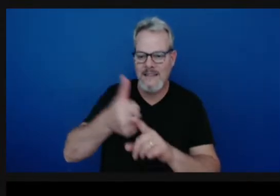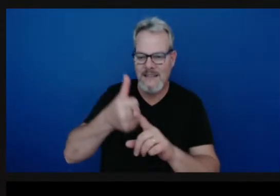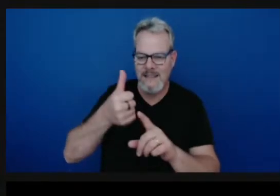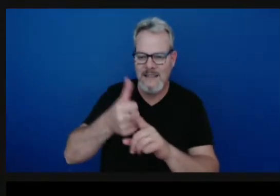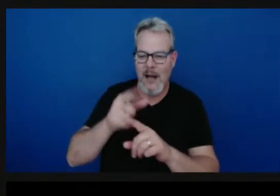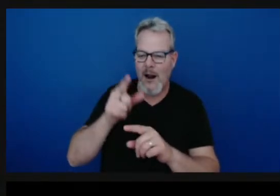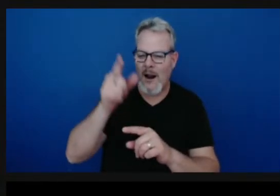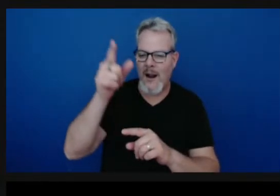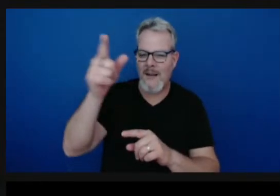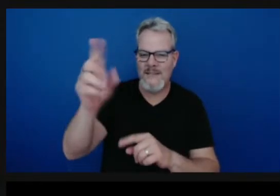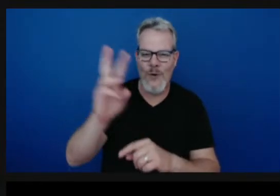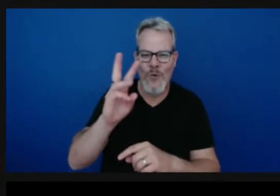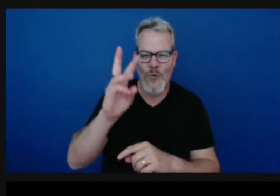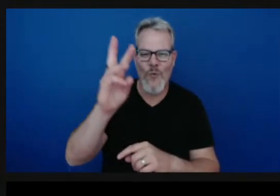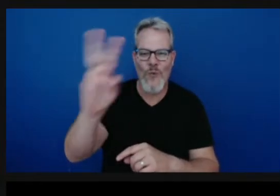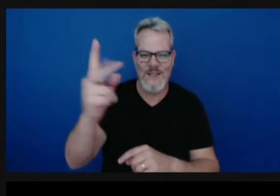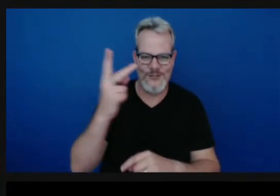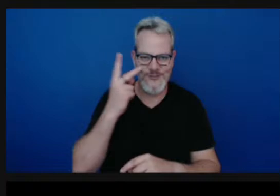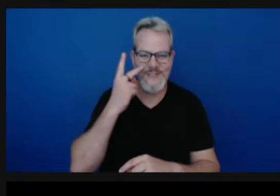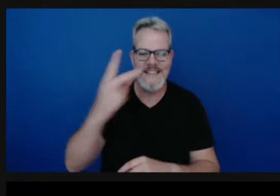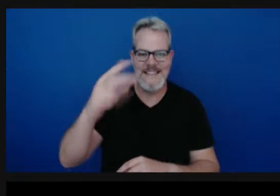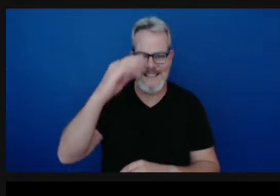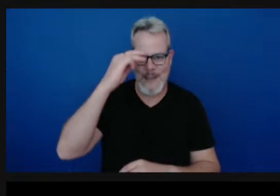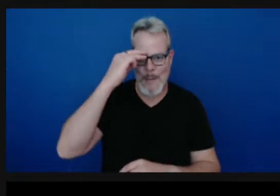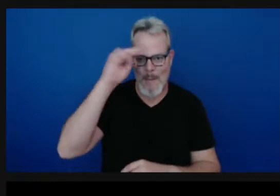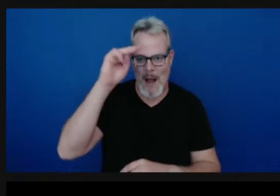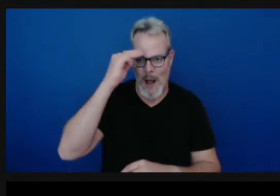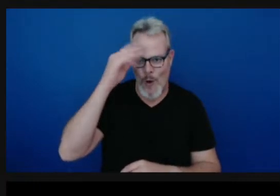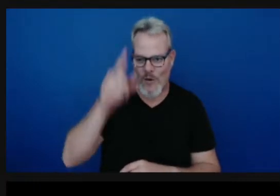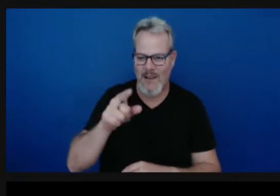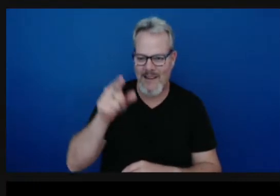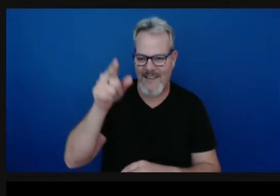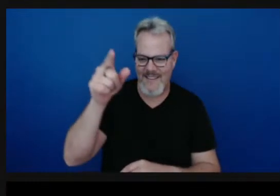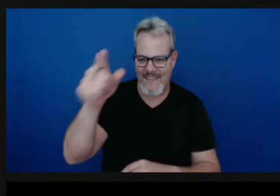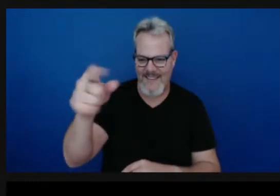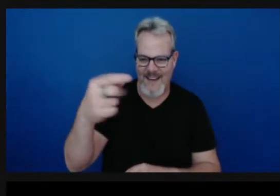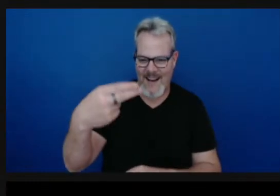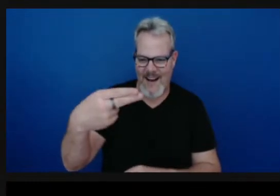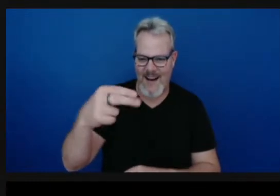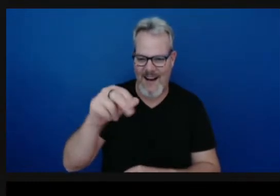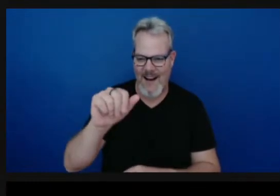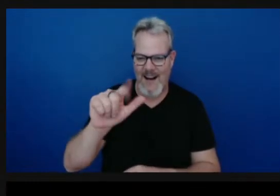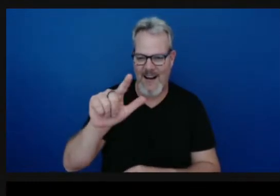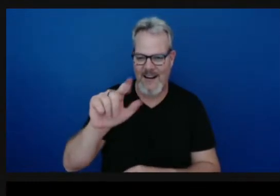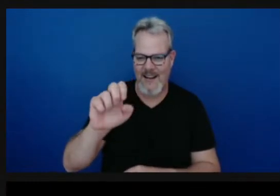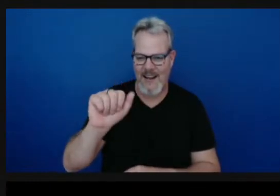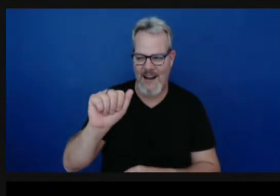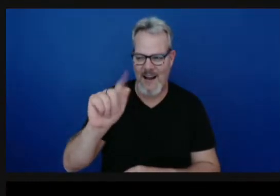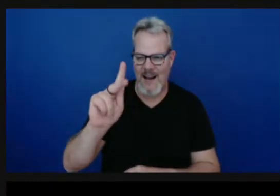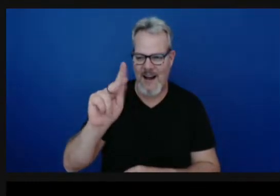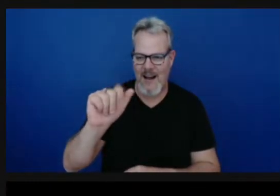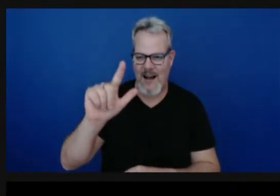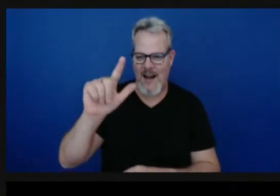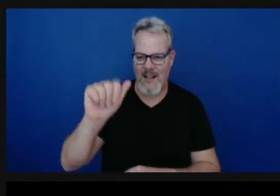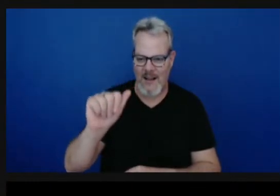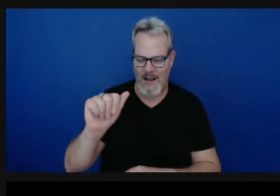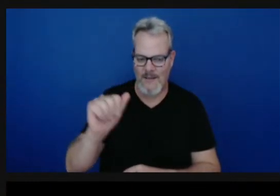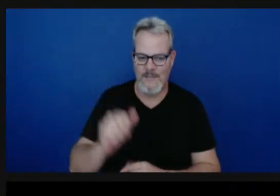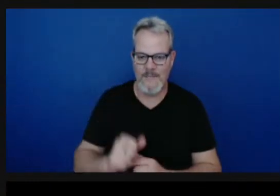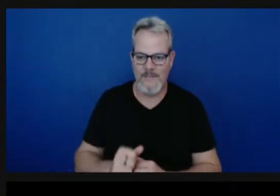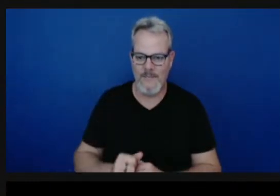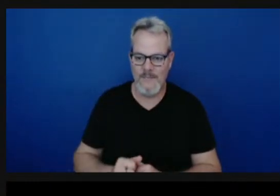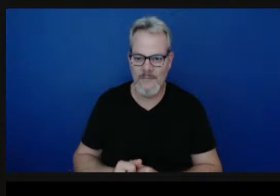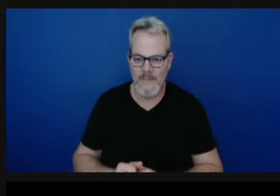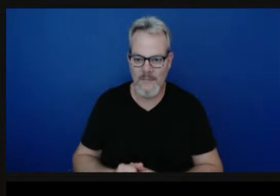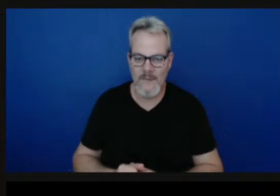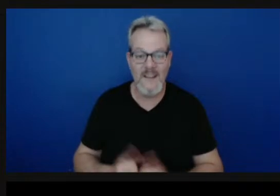the west side are used to seeing this view. But those of you who may be less familiar don't always get